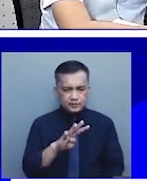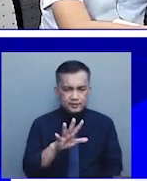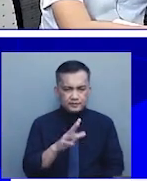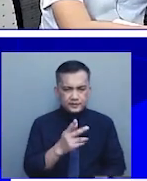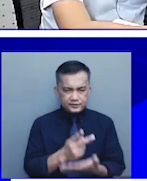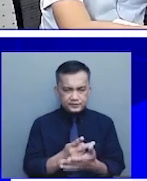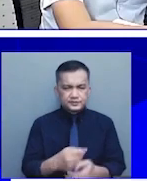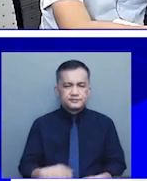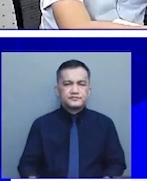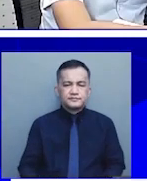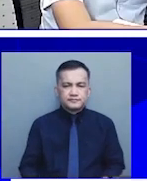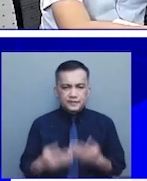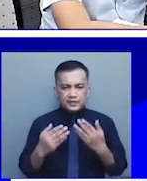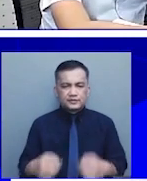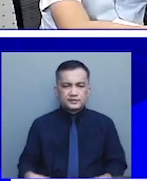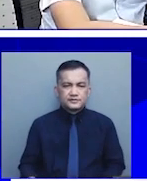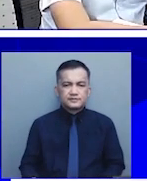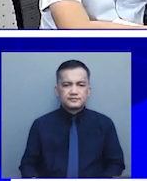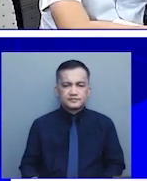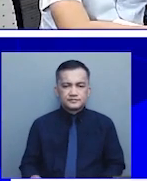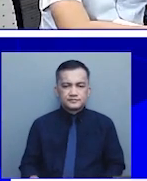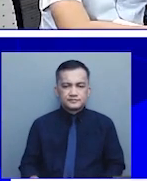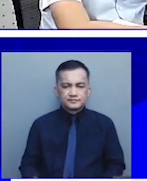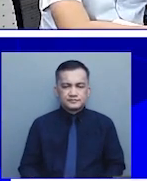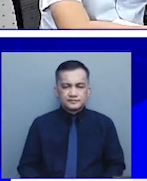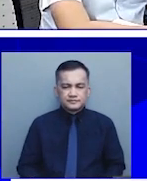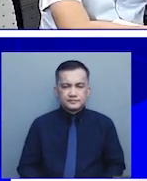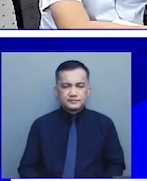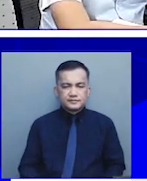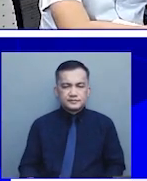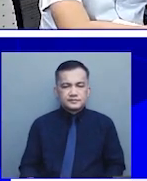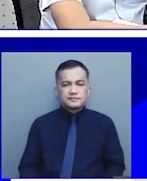less. Thank you. Thank you, Ines.